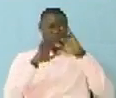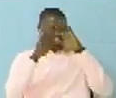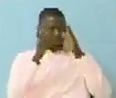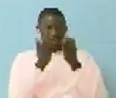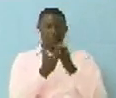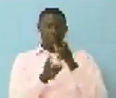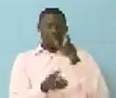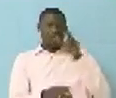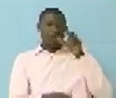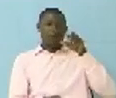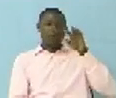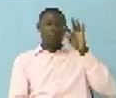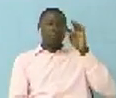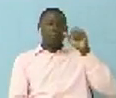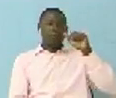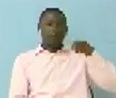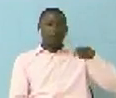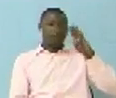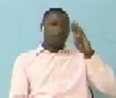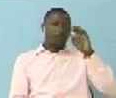General.